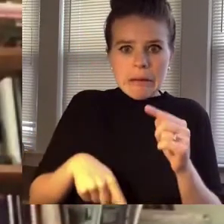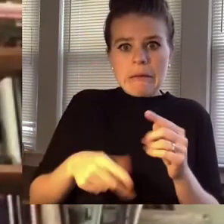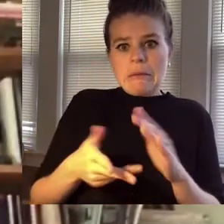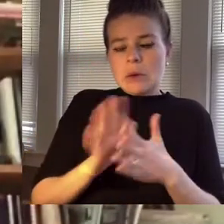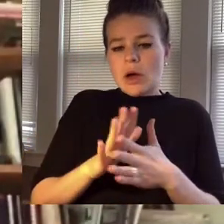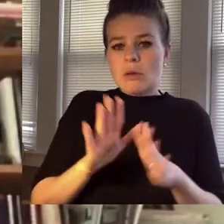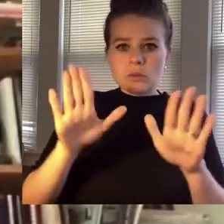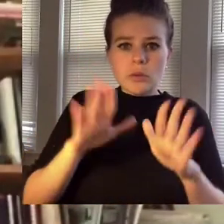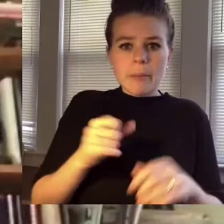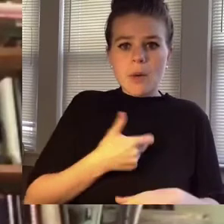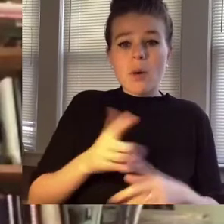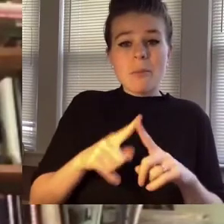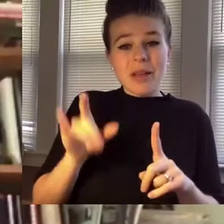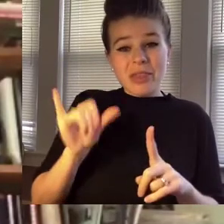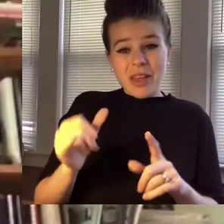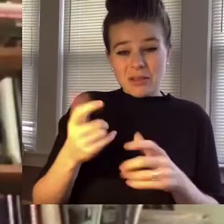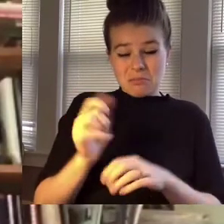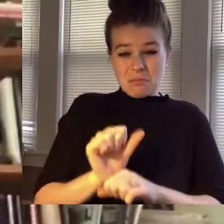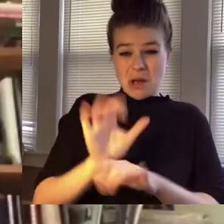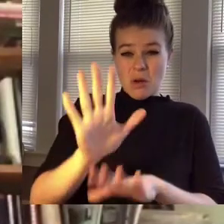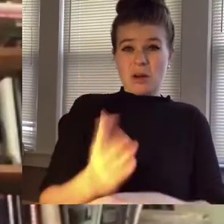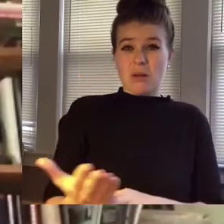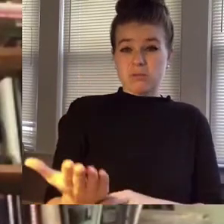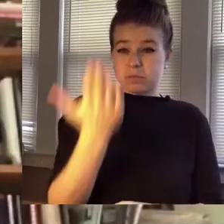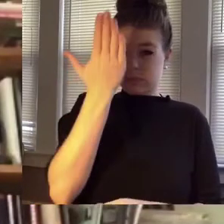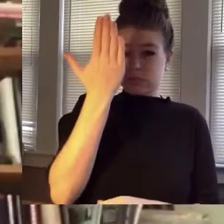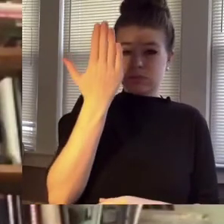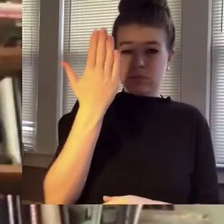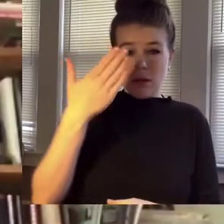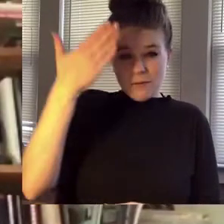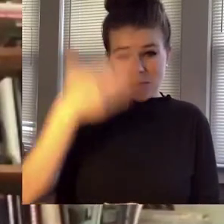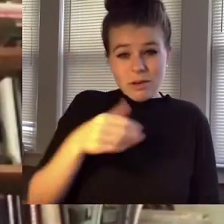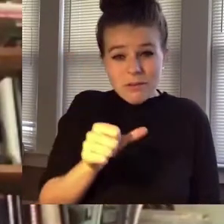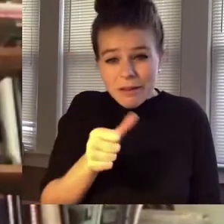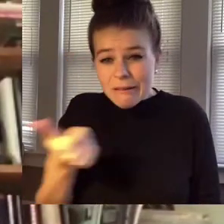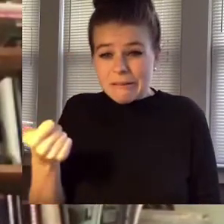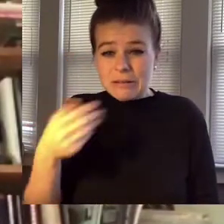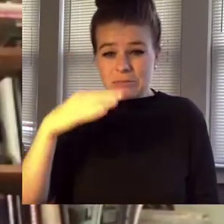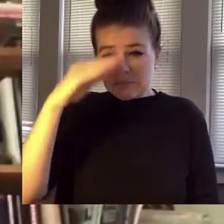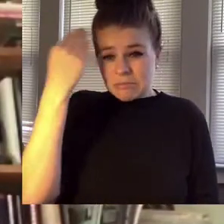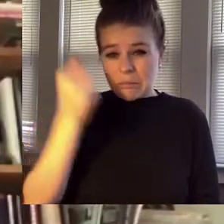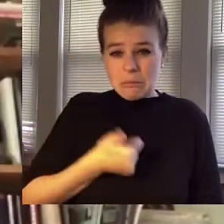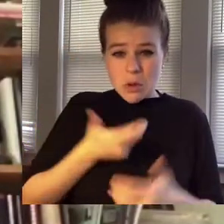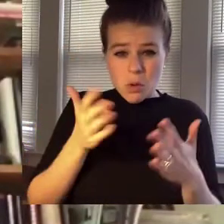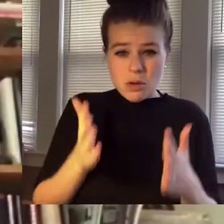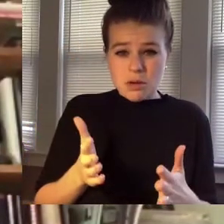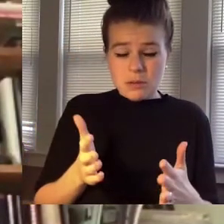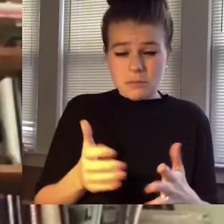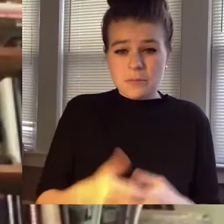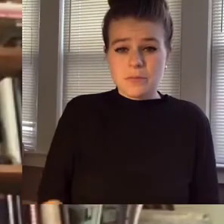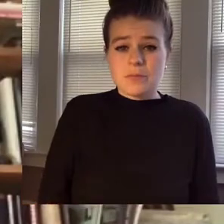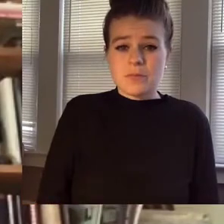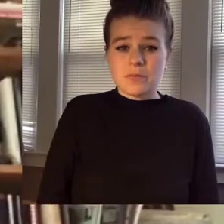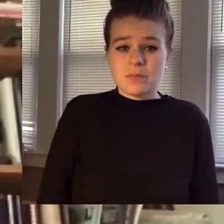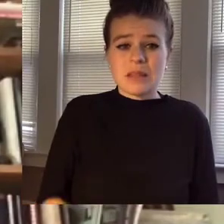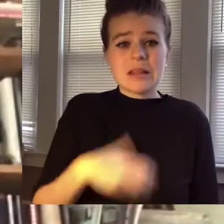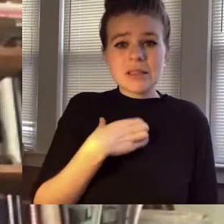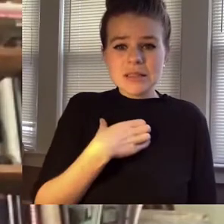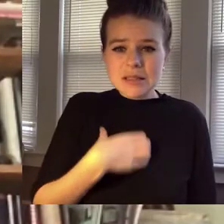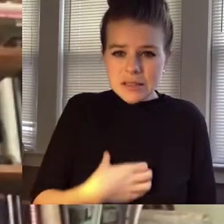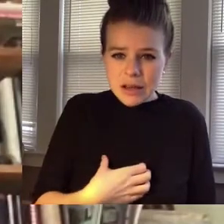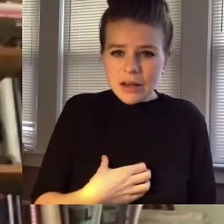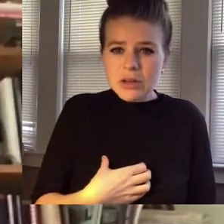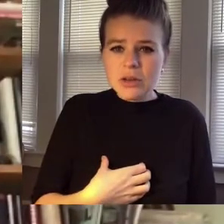any true Negro art in America, this urge within the race towards whiteness, the desire to pour